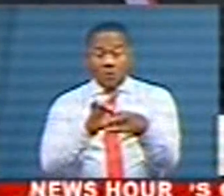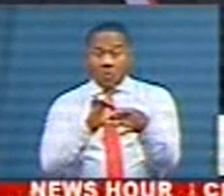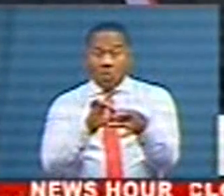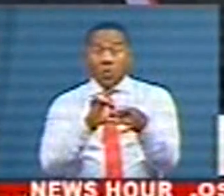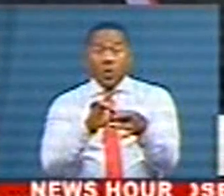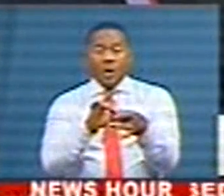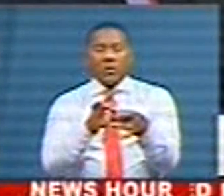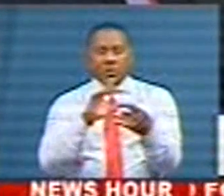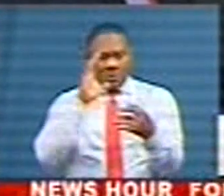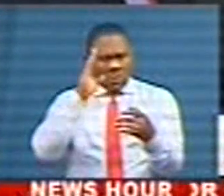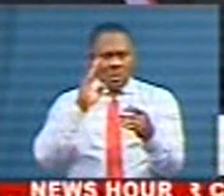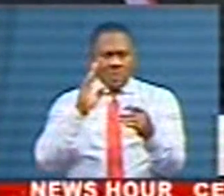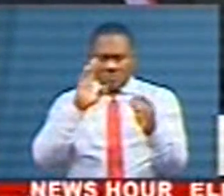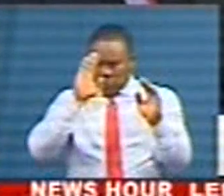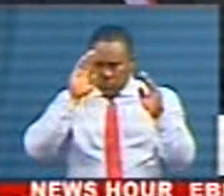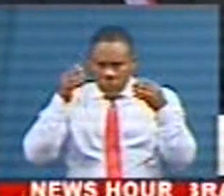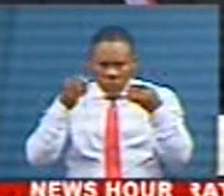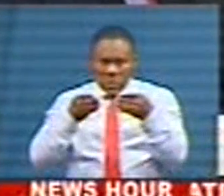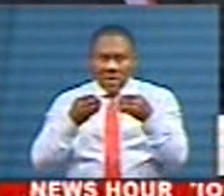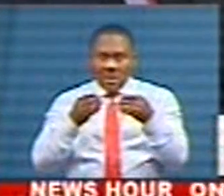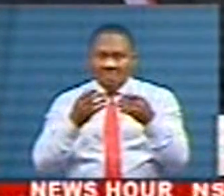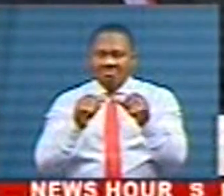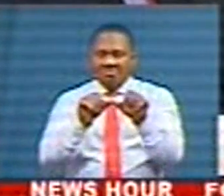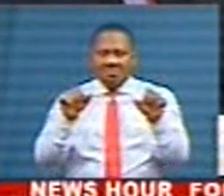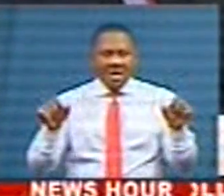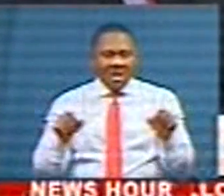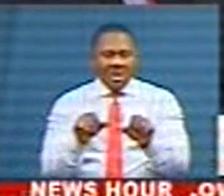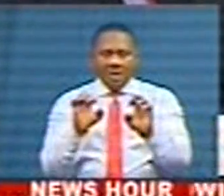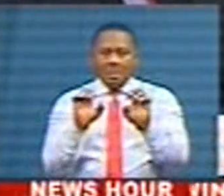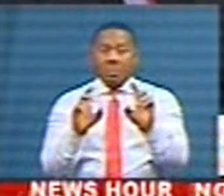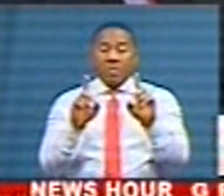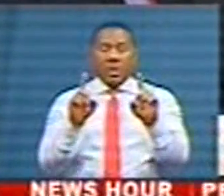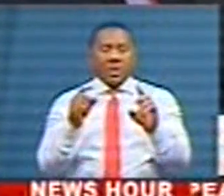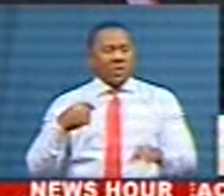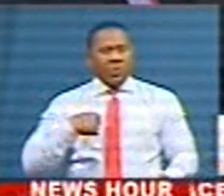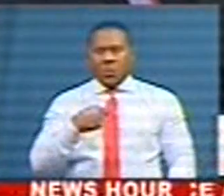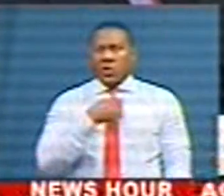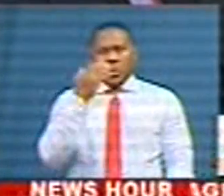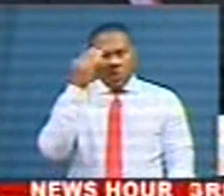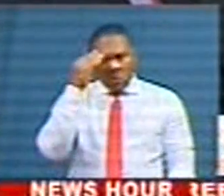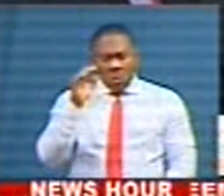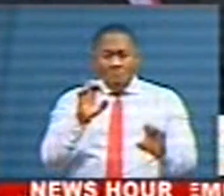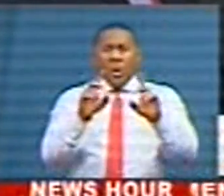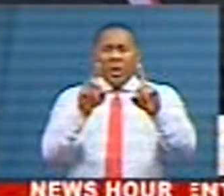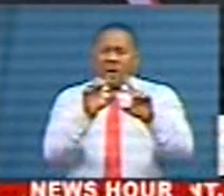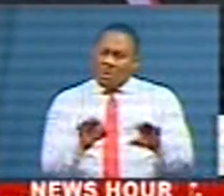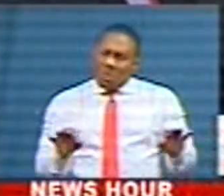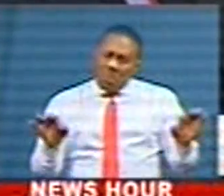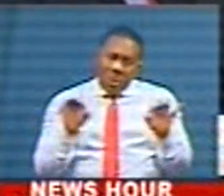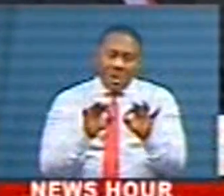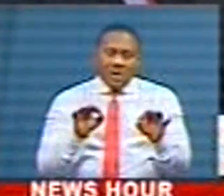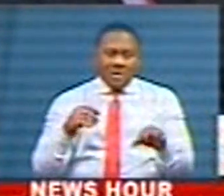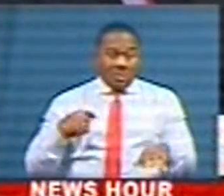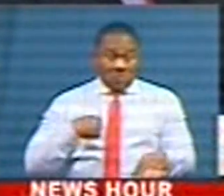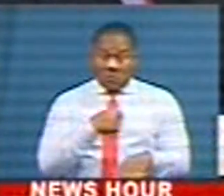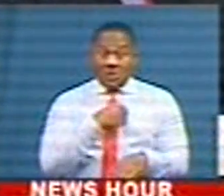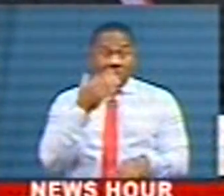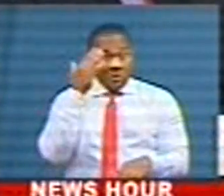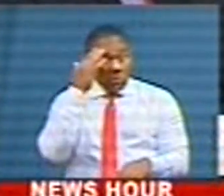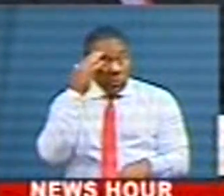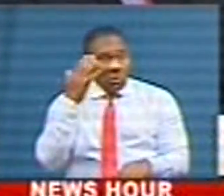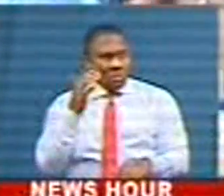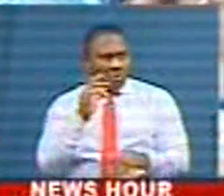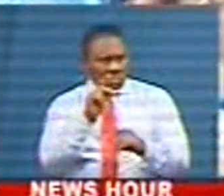education. We know that education is a key. We know that the local community